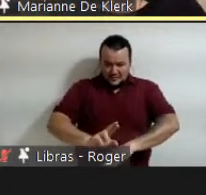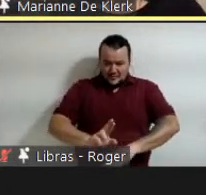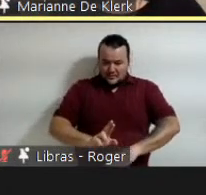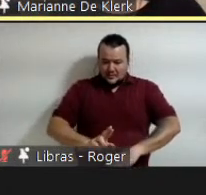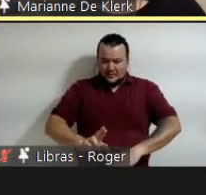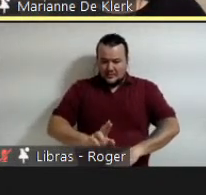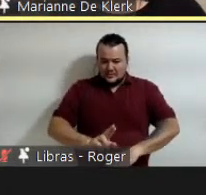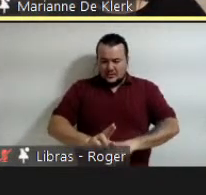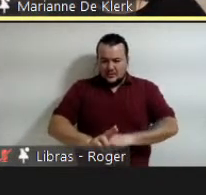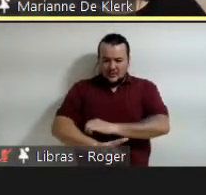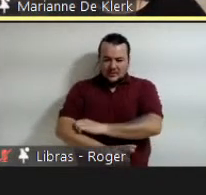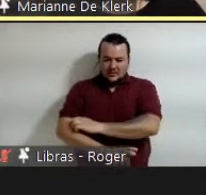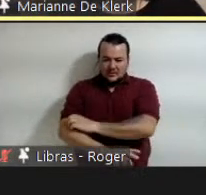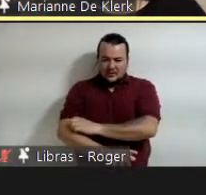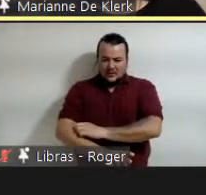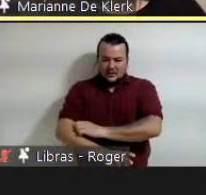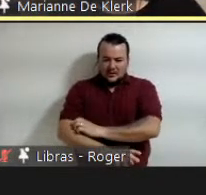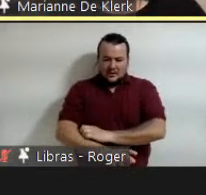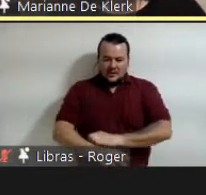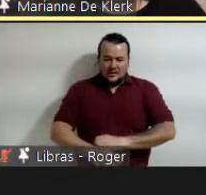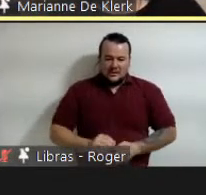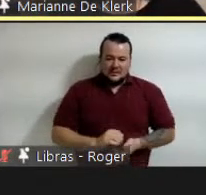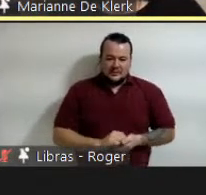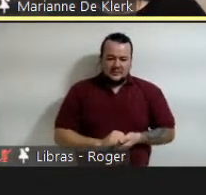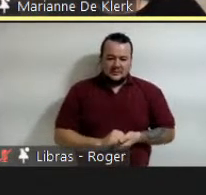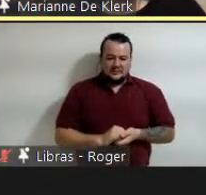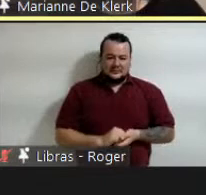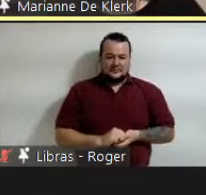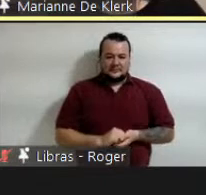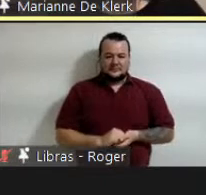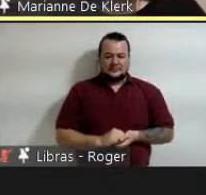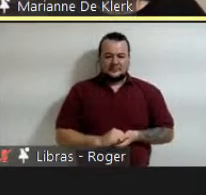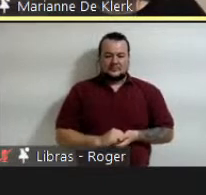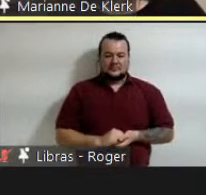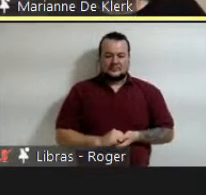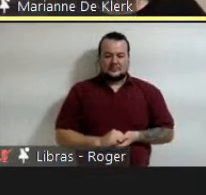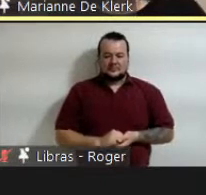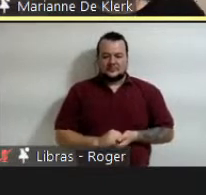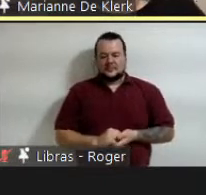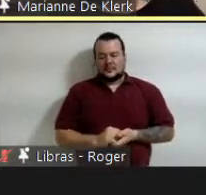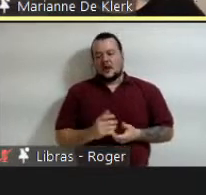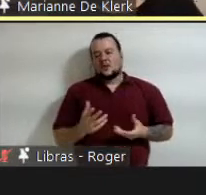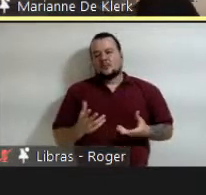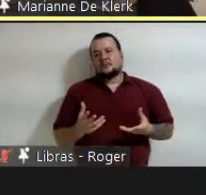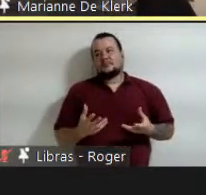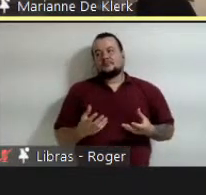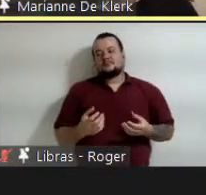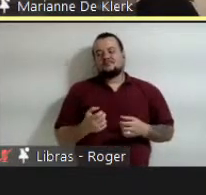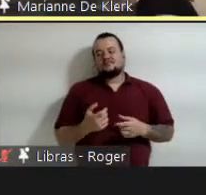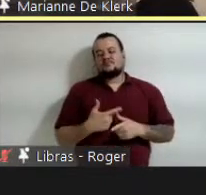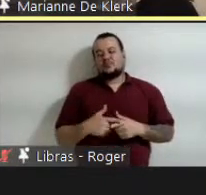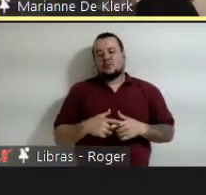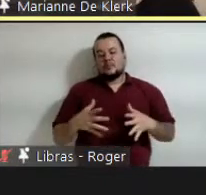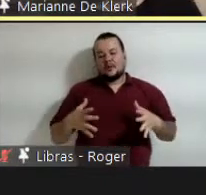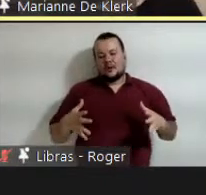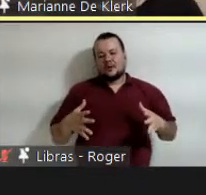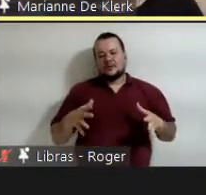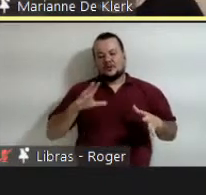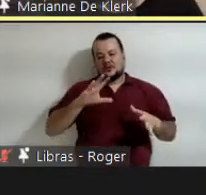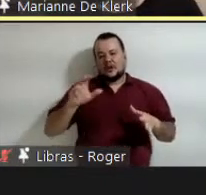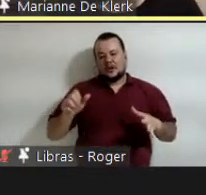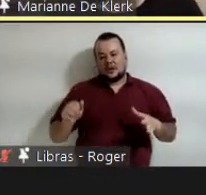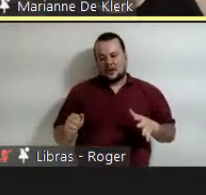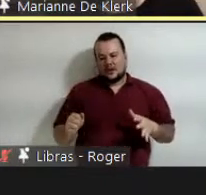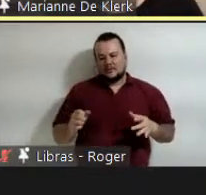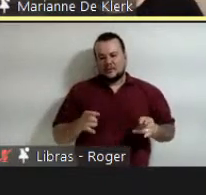Security and crime, a very big problem in South Africa. This place has become securitized with pull-down shutters at the entrances